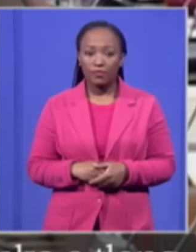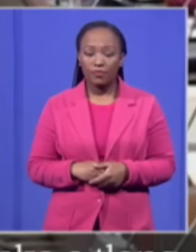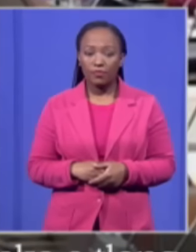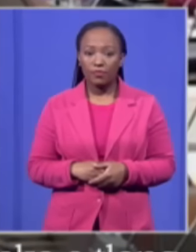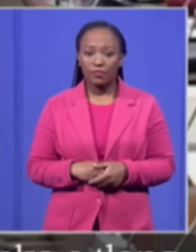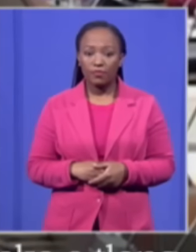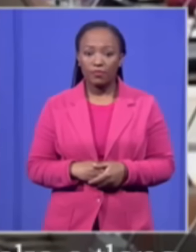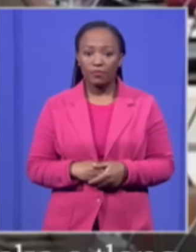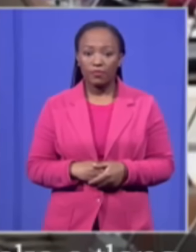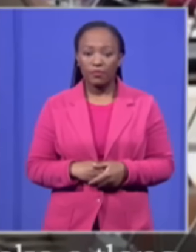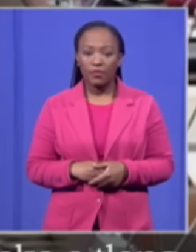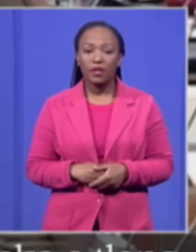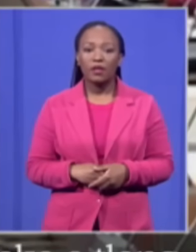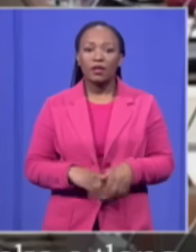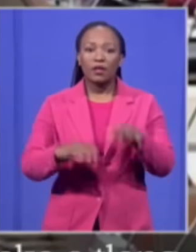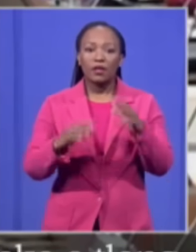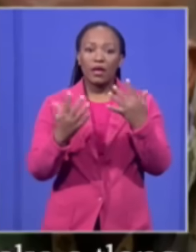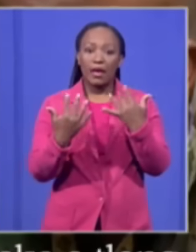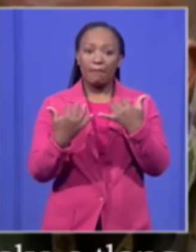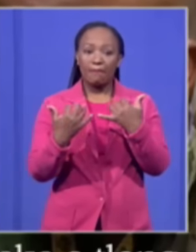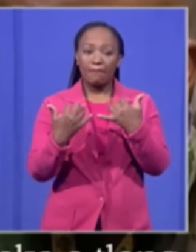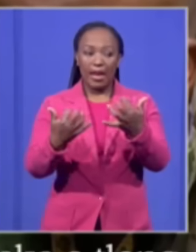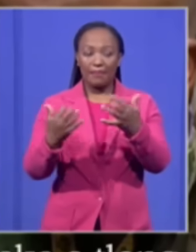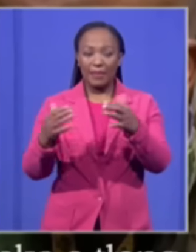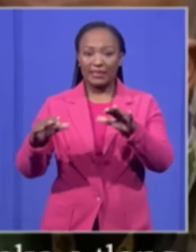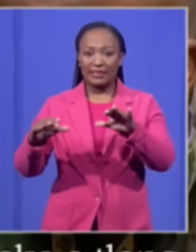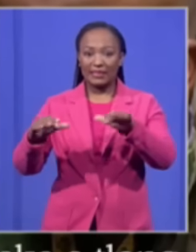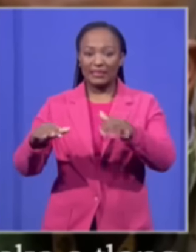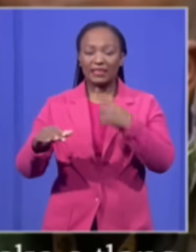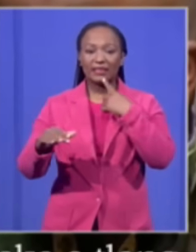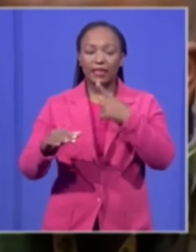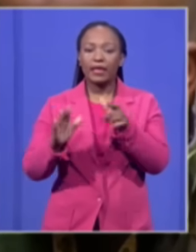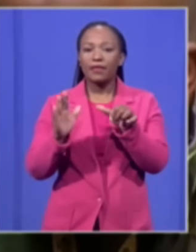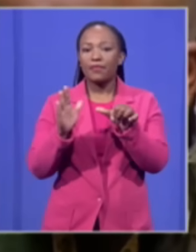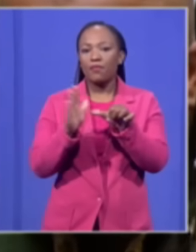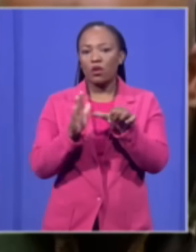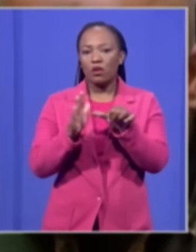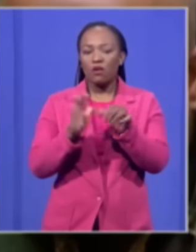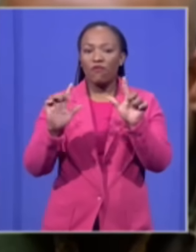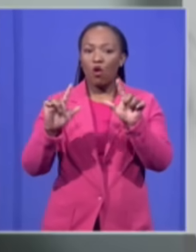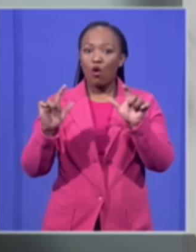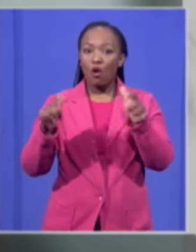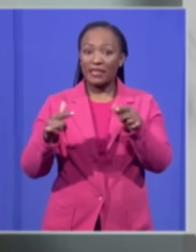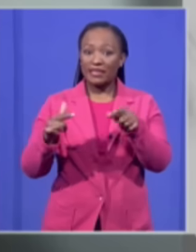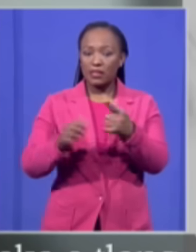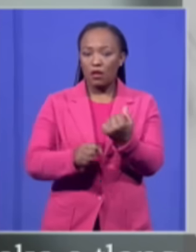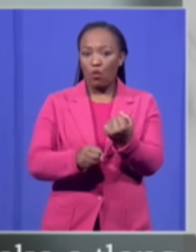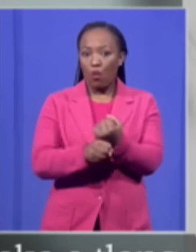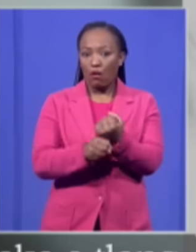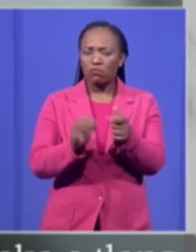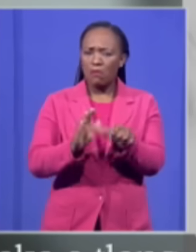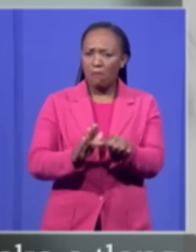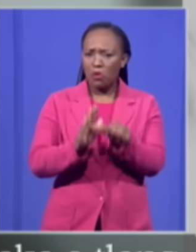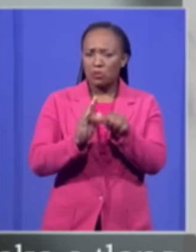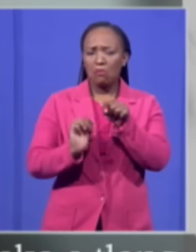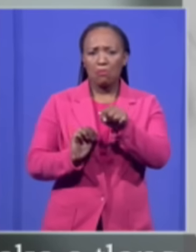Ba palamente ba makoko a farologaneng ba dumela gore botlhokwa jwa tiro ya komiti e ga bo ka ke jwanyadiwa. Going to be a